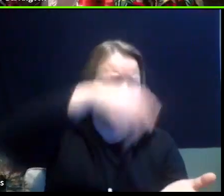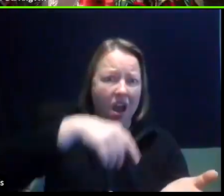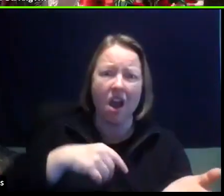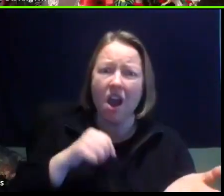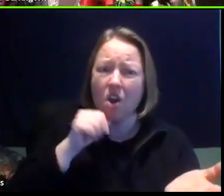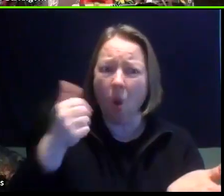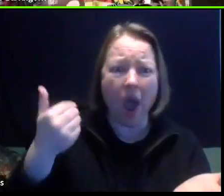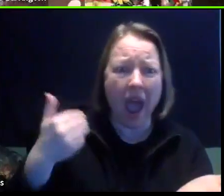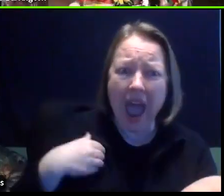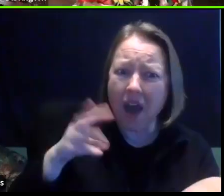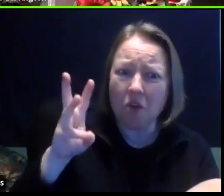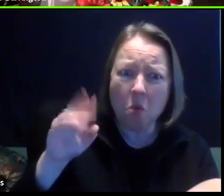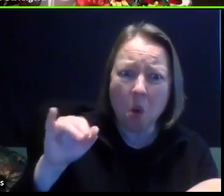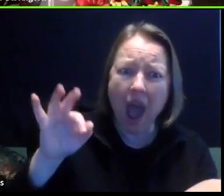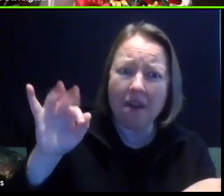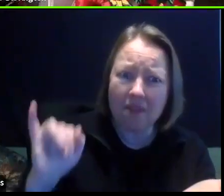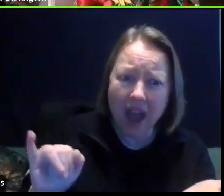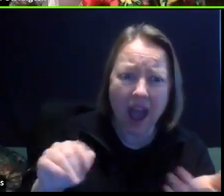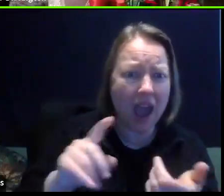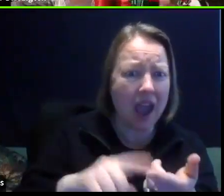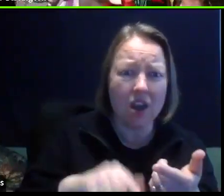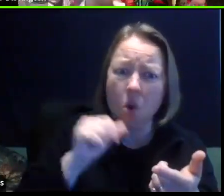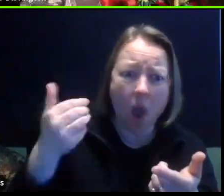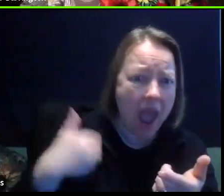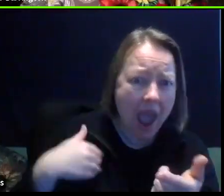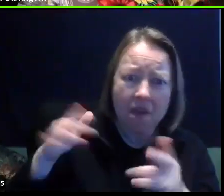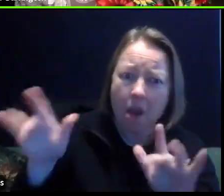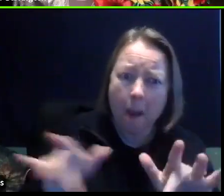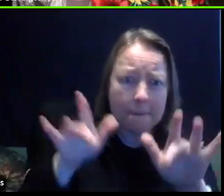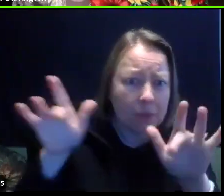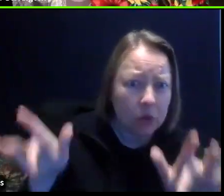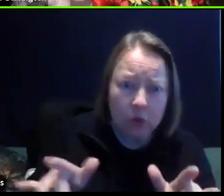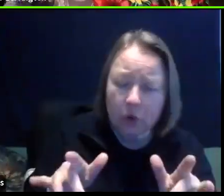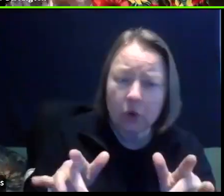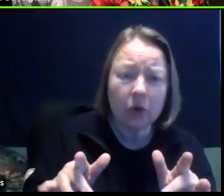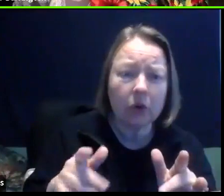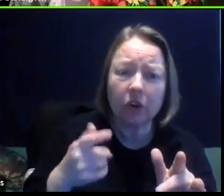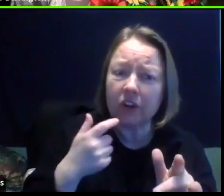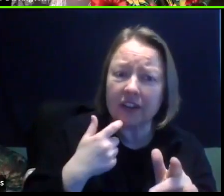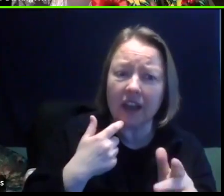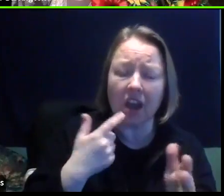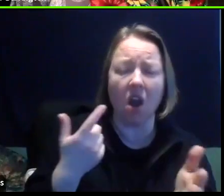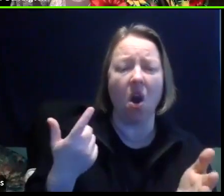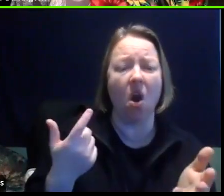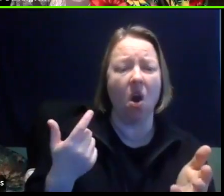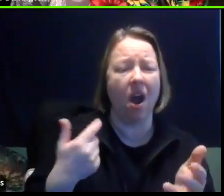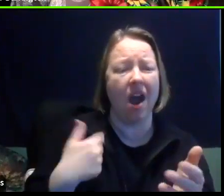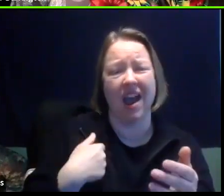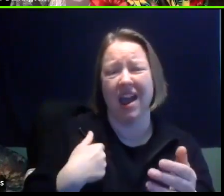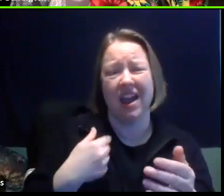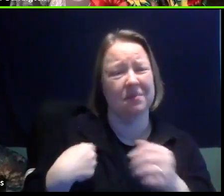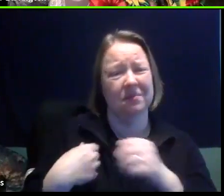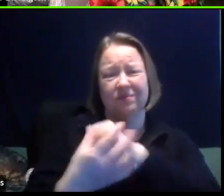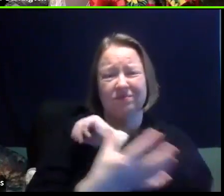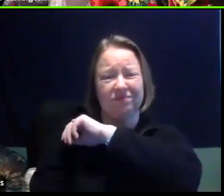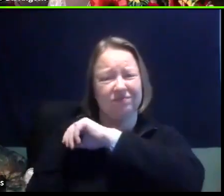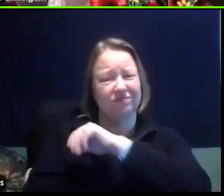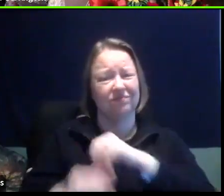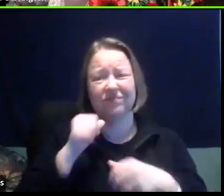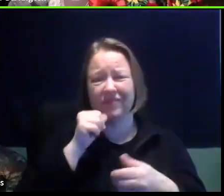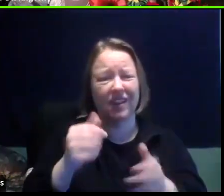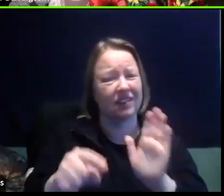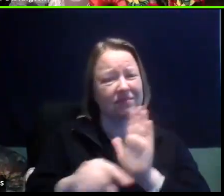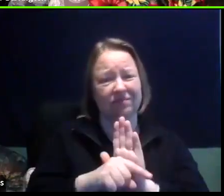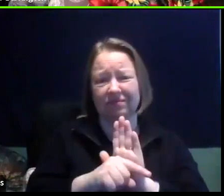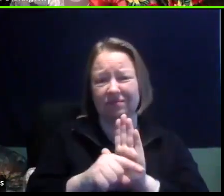we don't even have the computers to even get to the point to even say that, oh, I'm disadvantaged. I mean, we're not